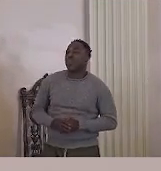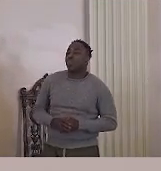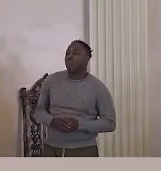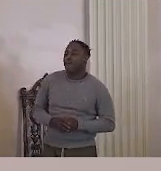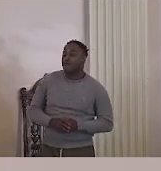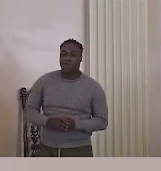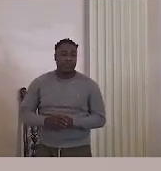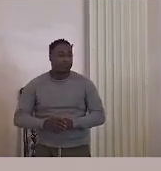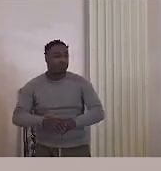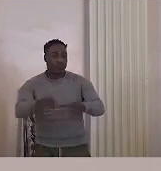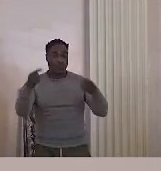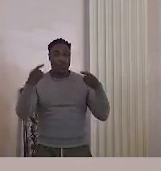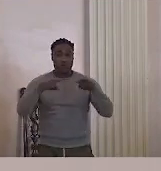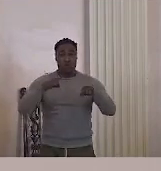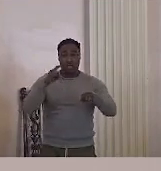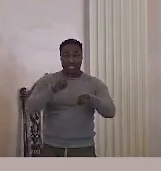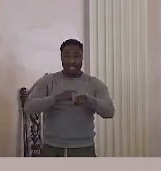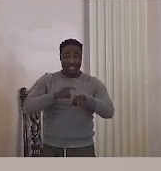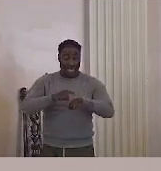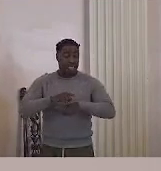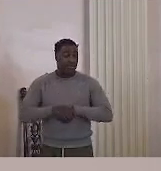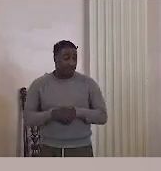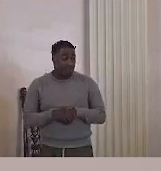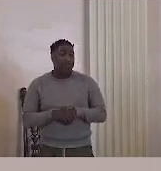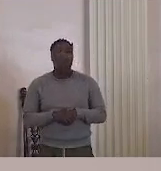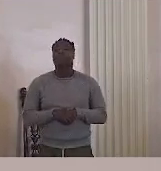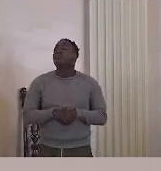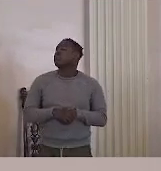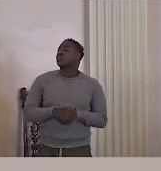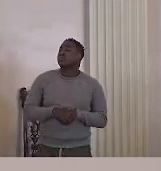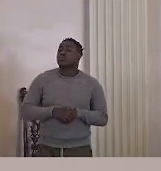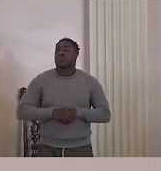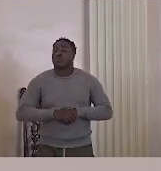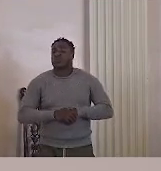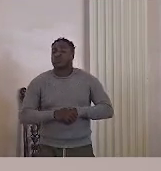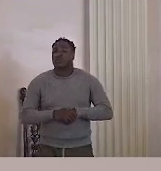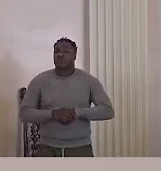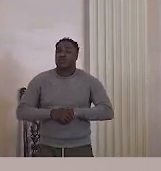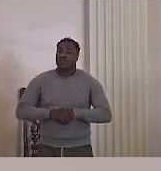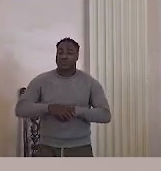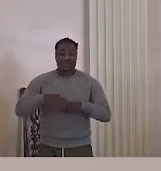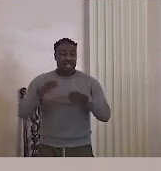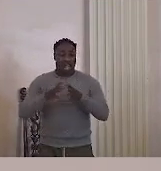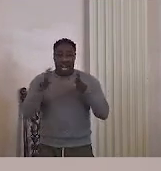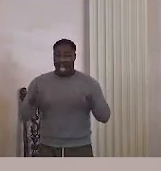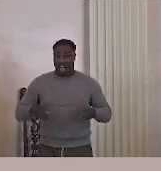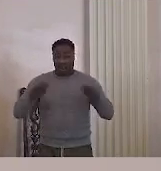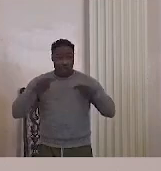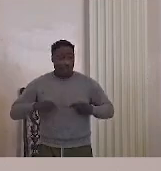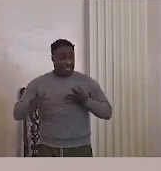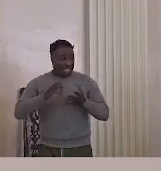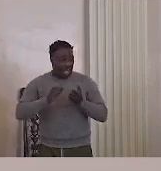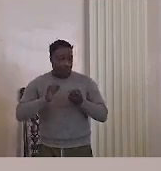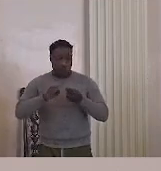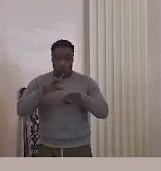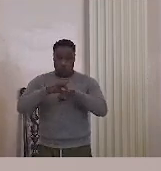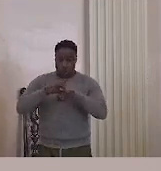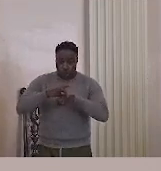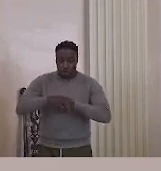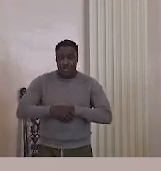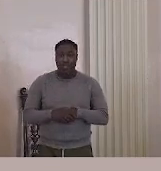In this time of the Anthropocene, the era that is dominated by human damage and